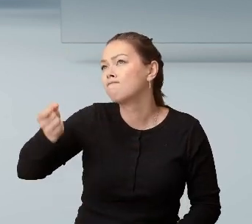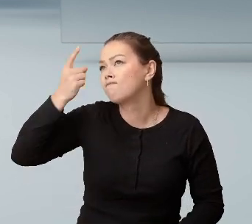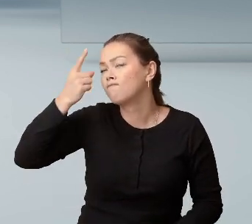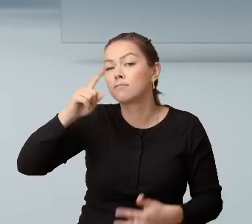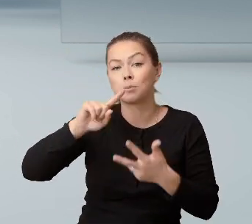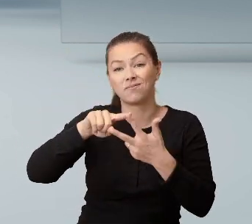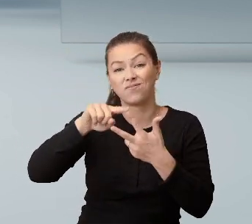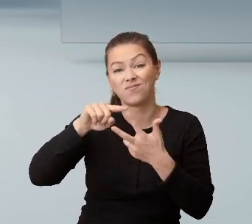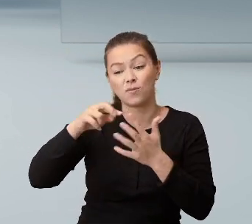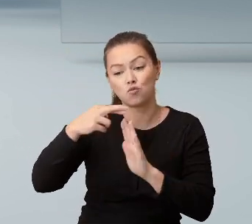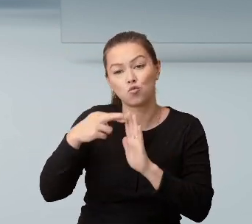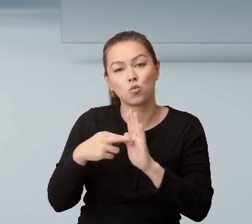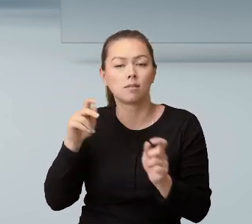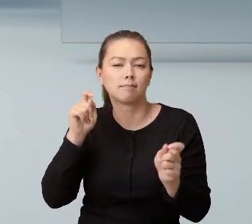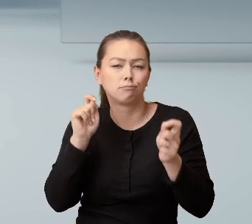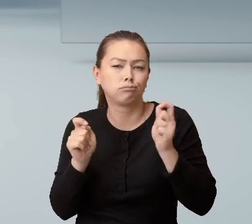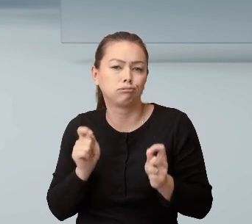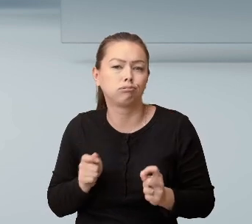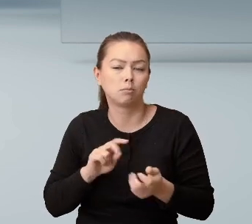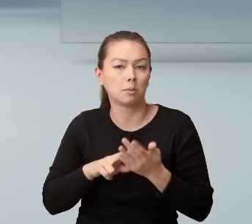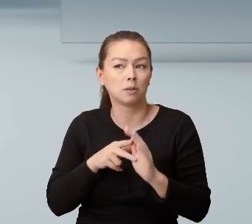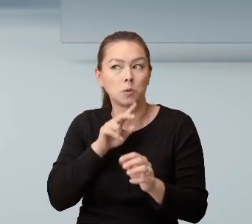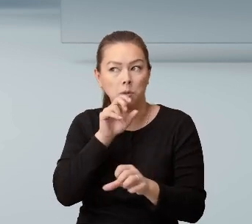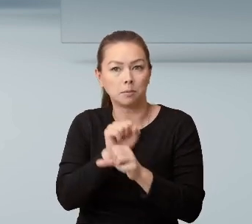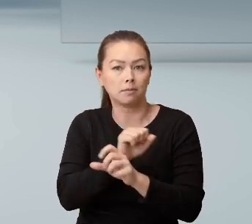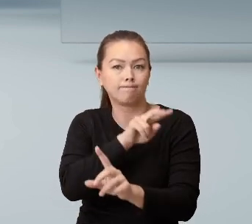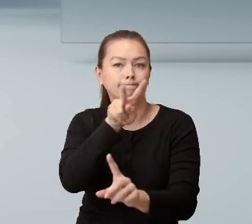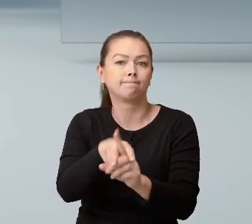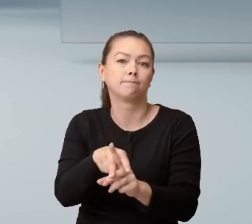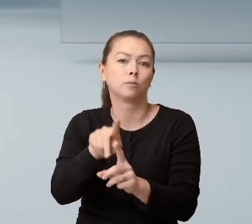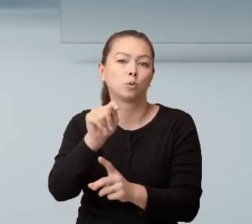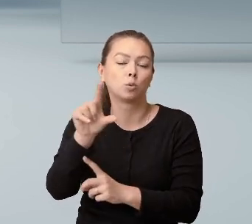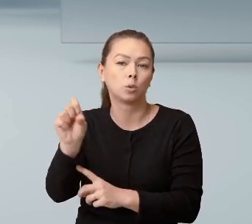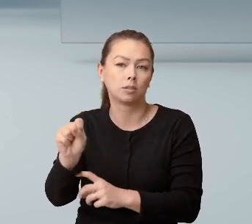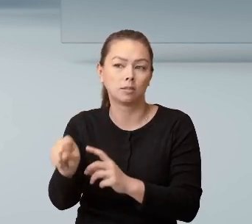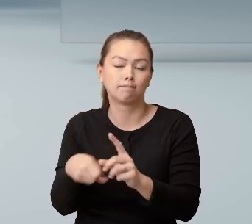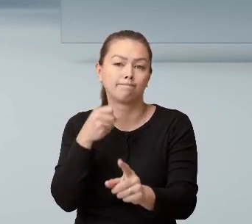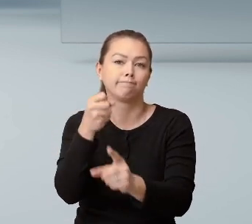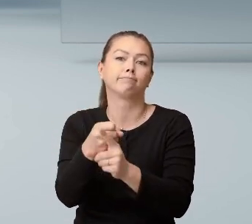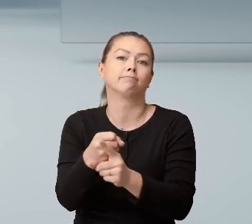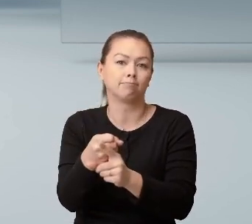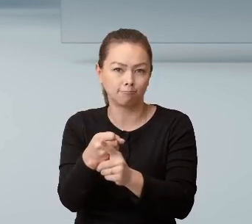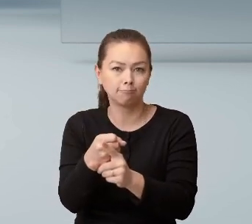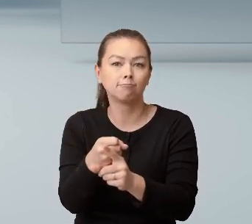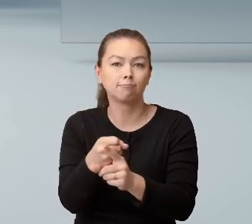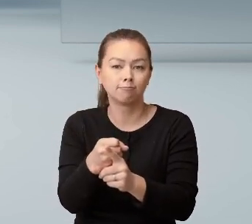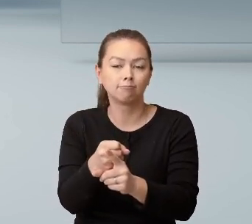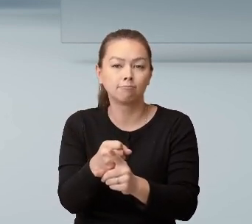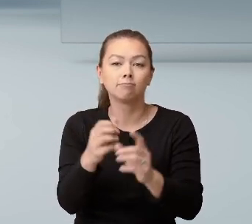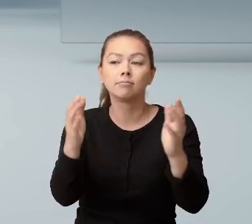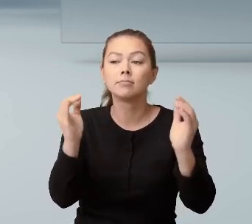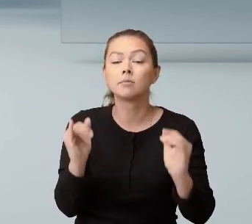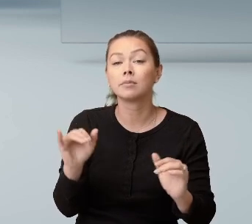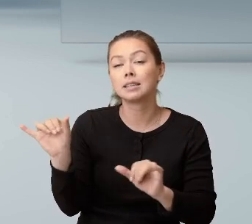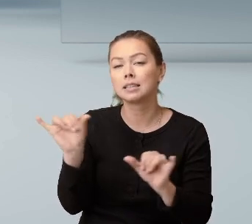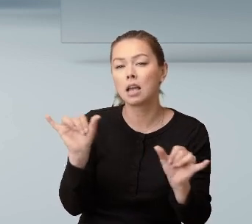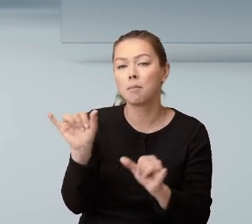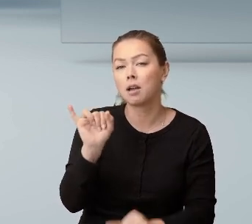to really make the tools impactful, but not a drag on everyday resources.